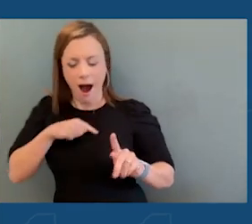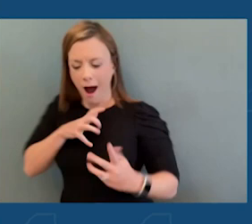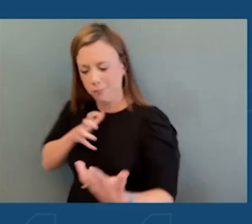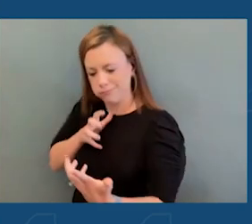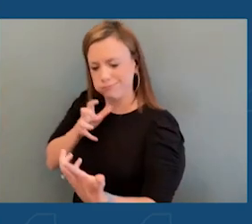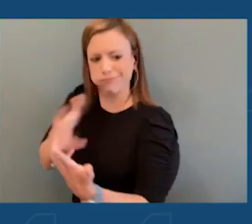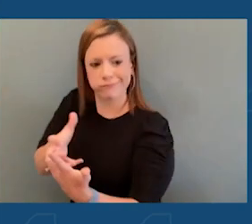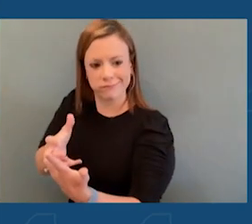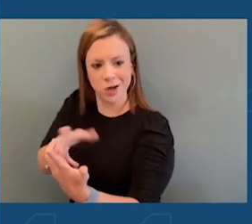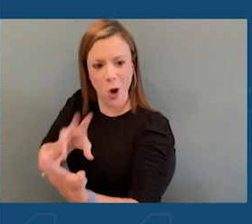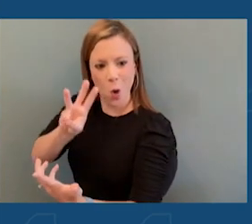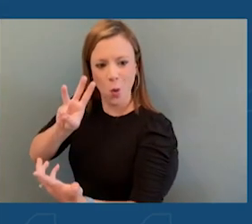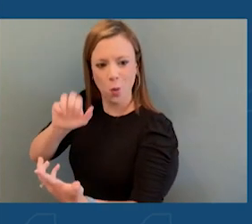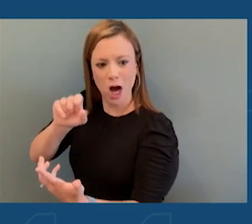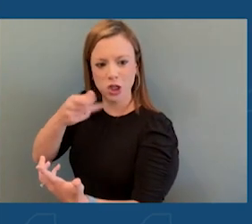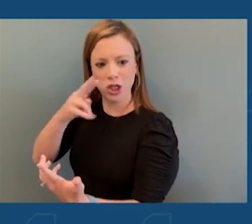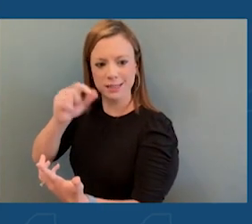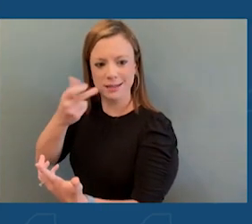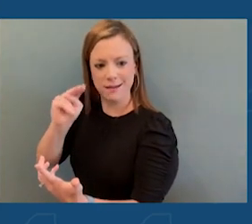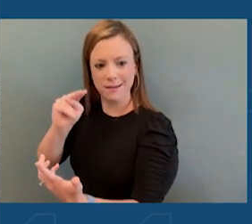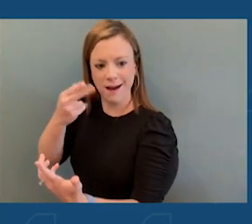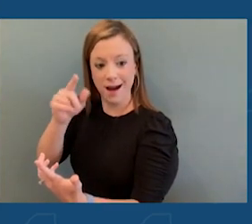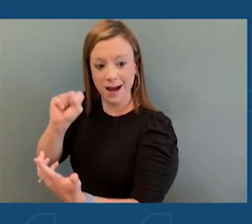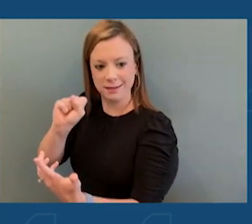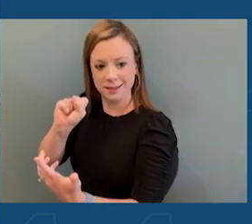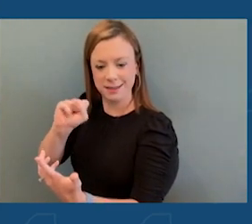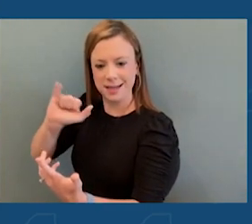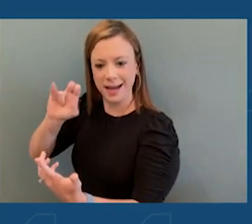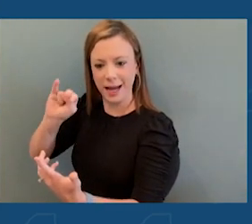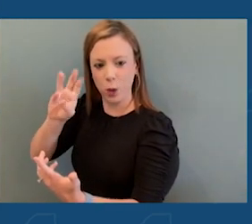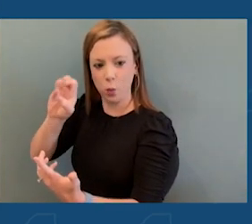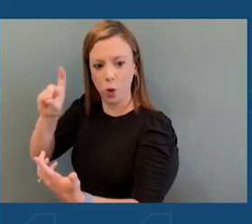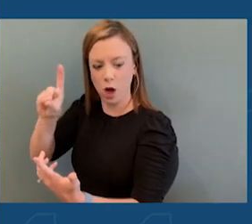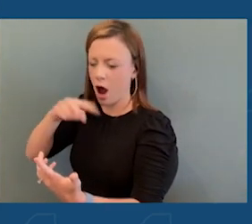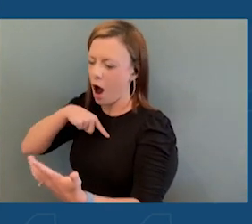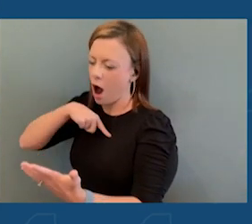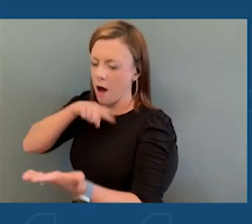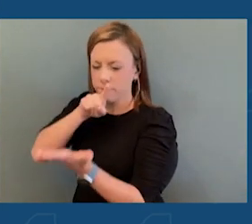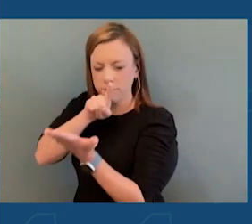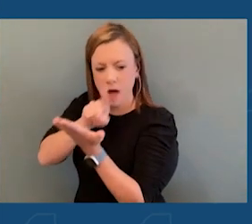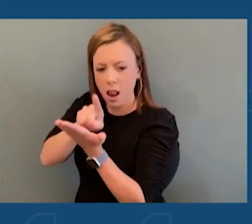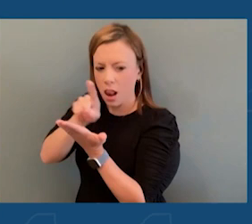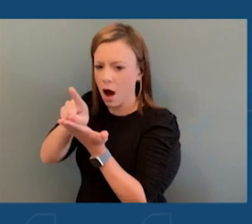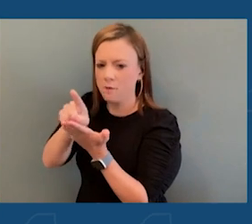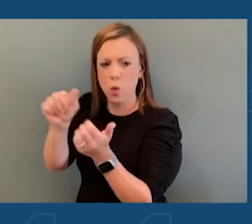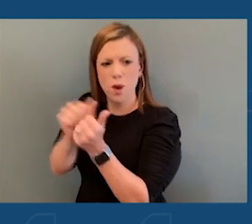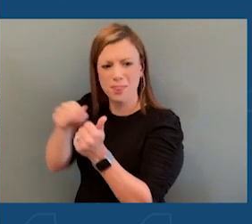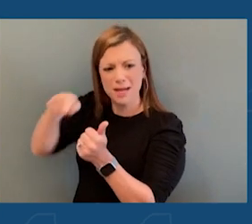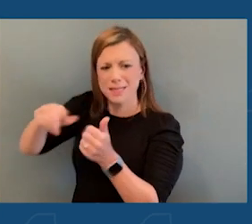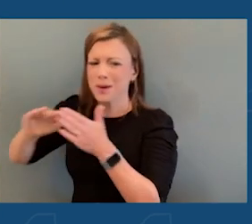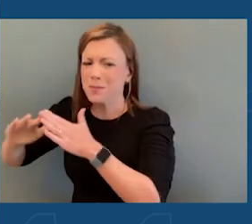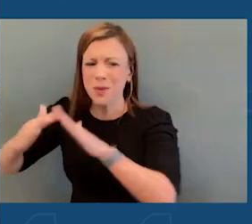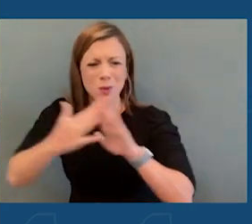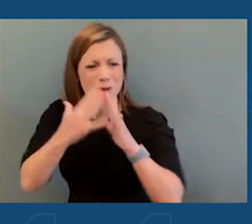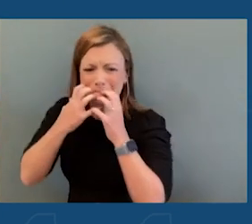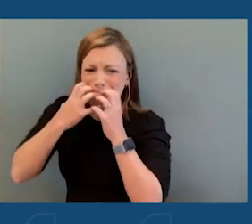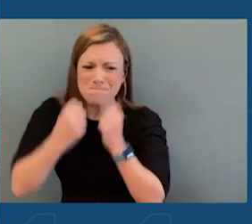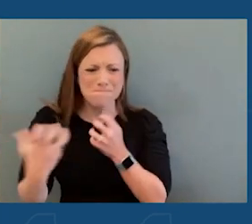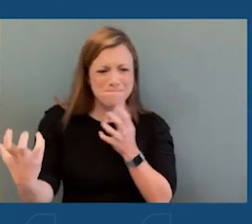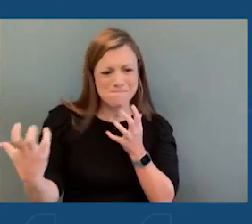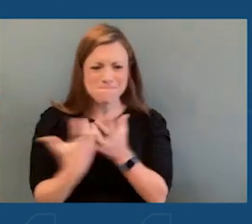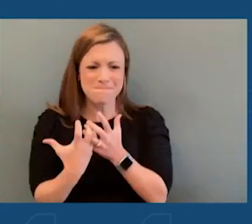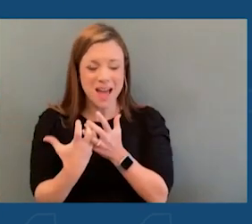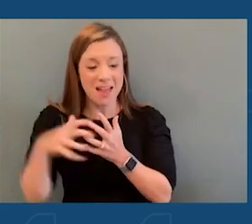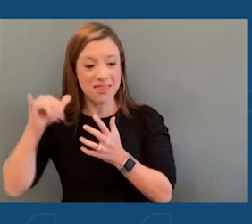Inwood. It didn't take long for me to fall deeply in love with my Uptown community, and it was that love and